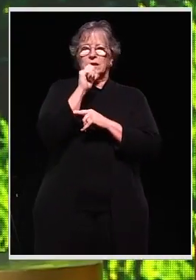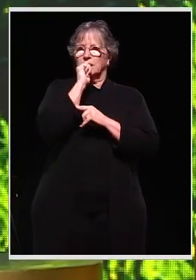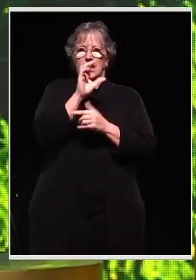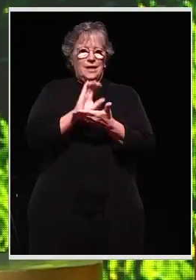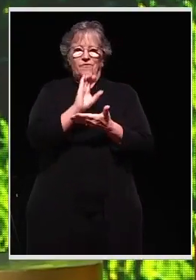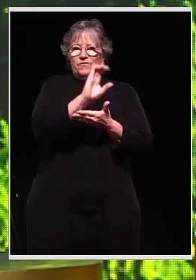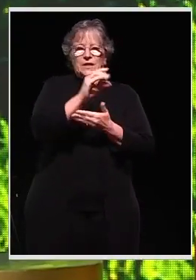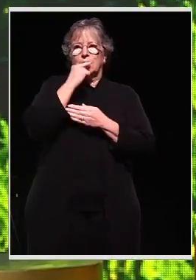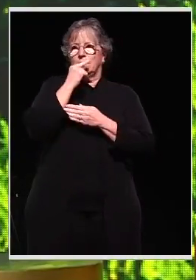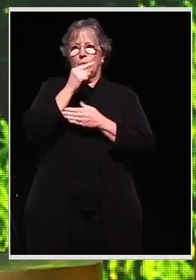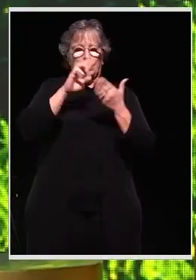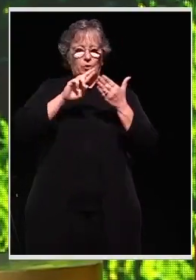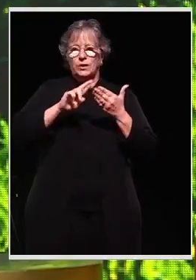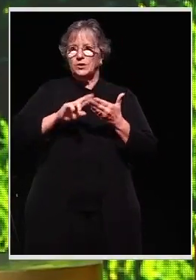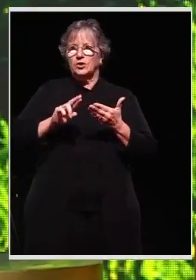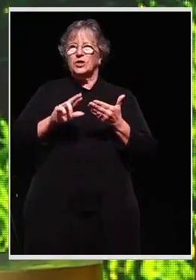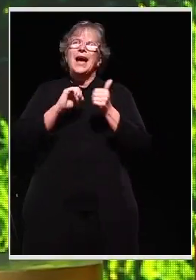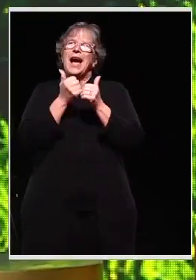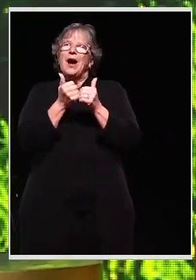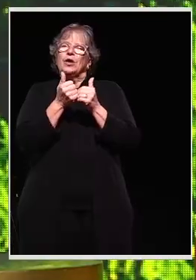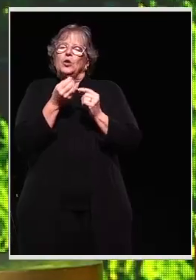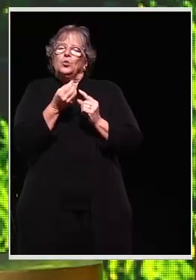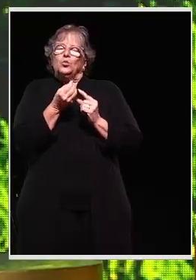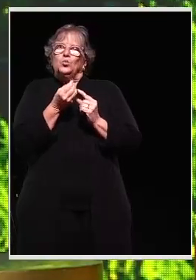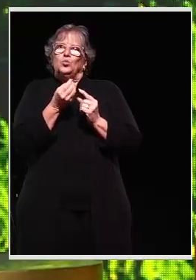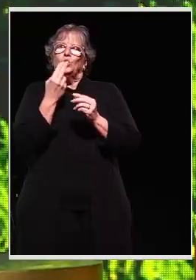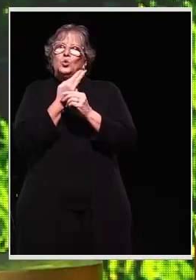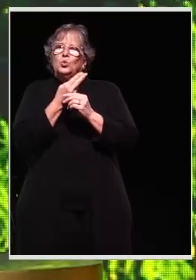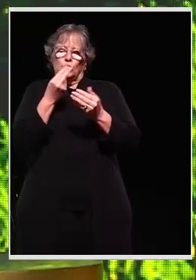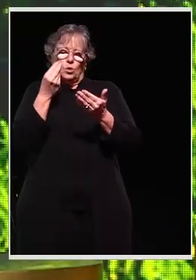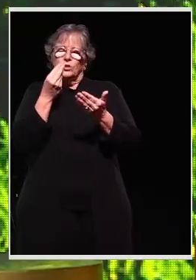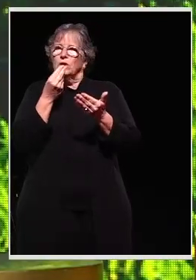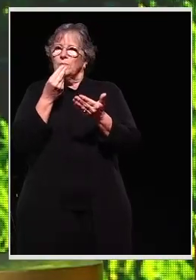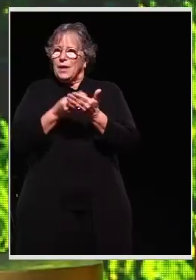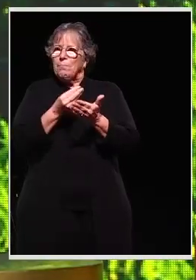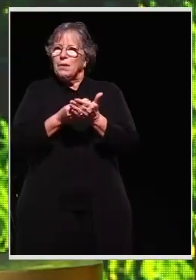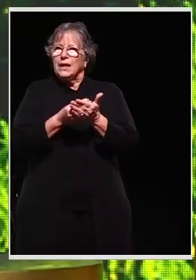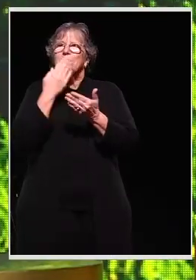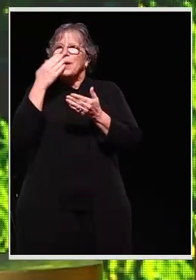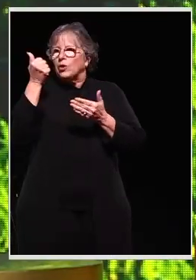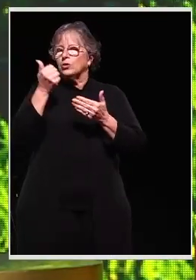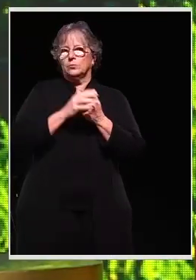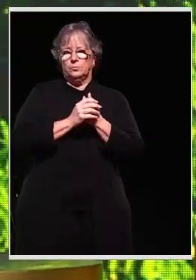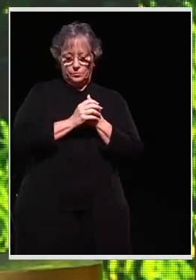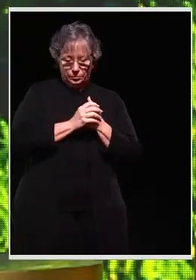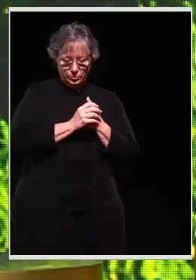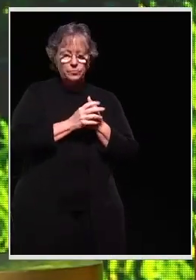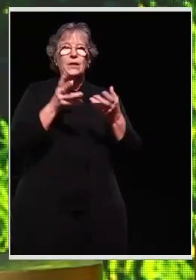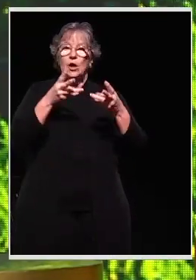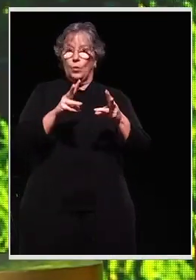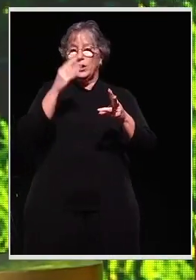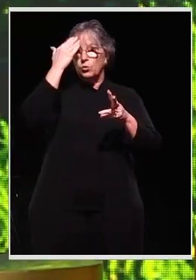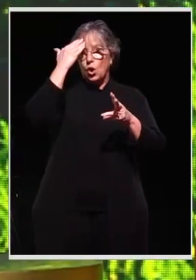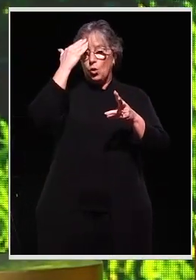public research that it used to make. How can you stretch those further? How can you get to more variables, more experiments in a way that you know you're